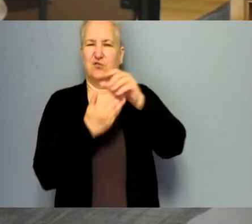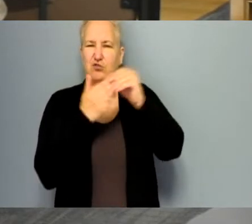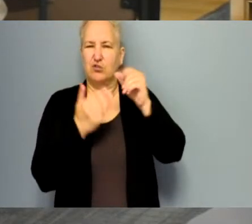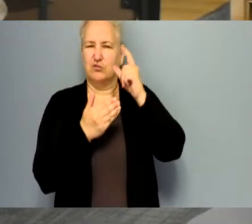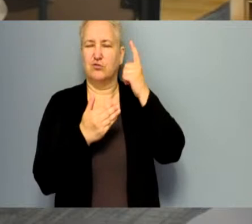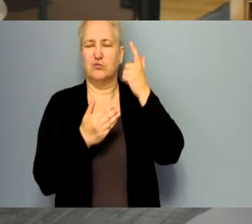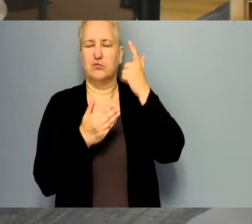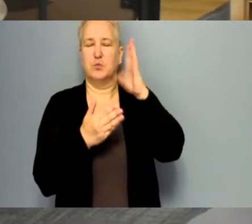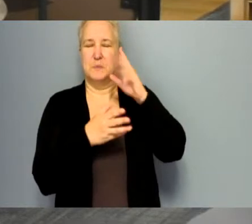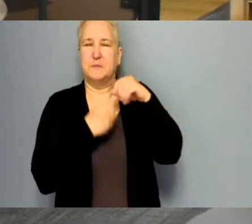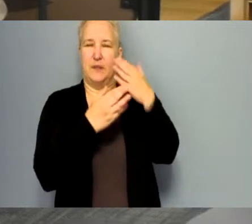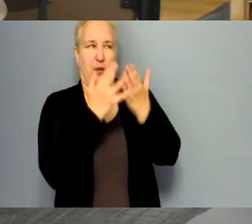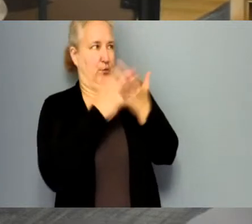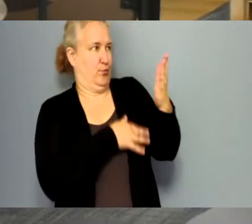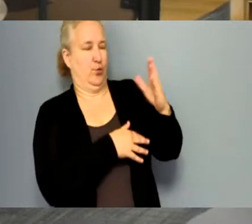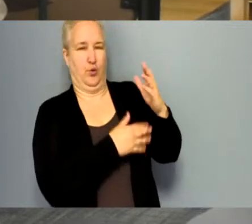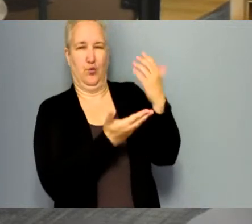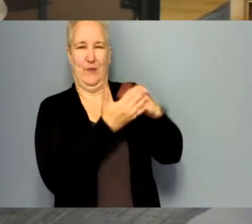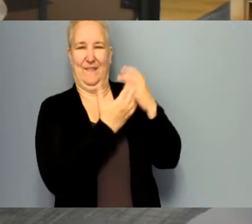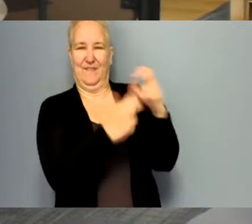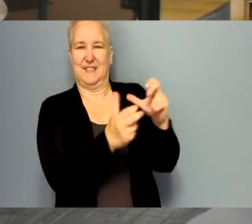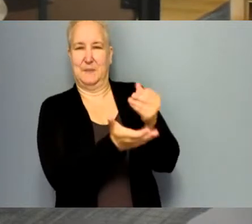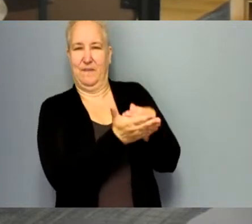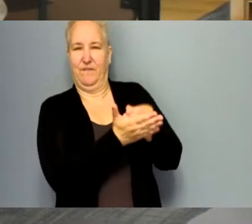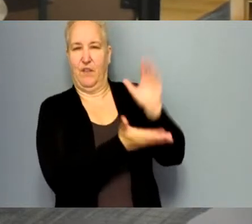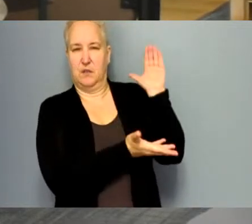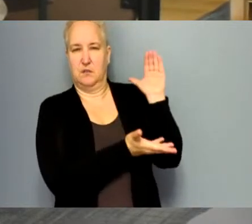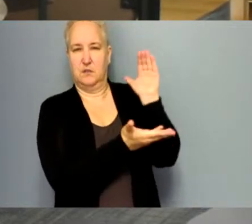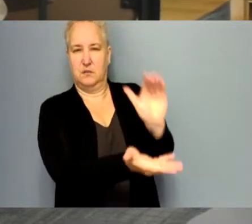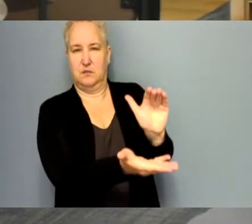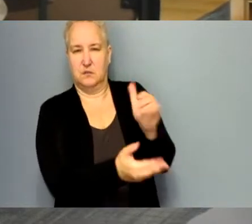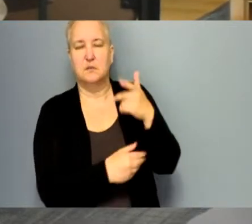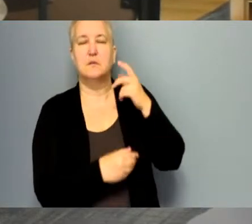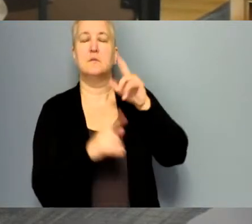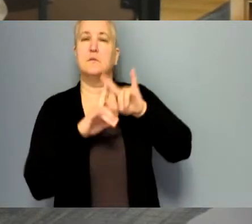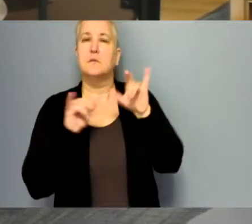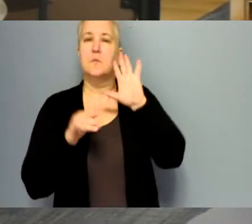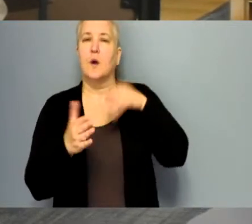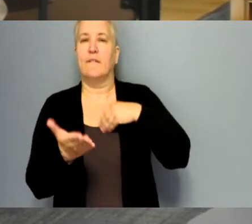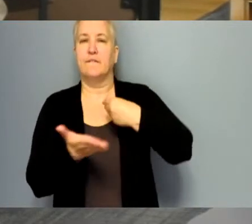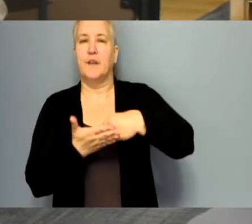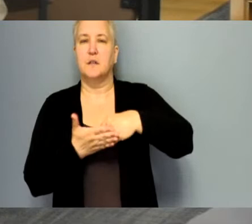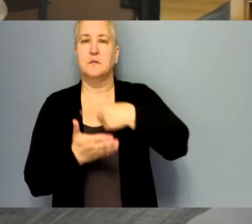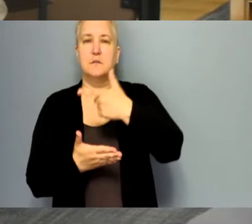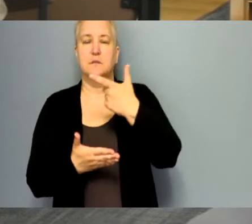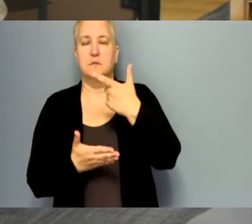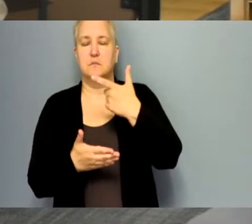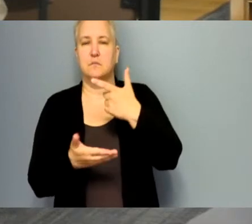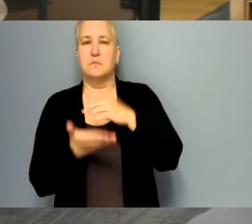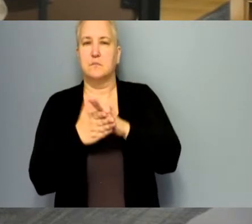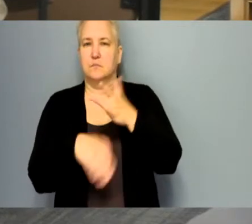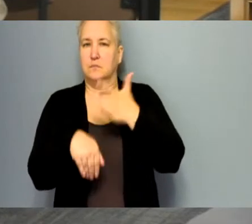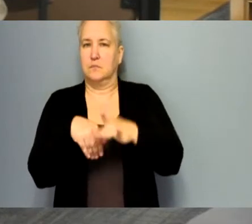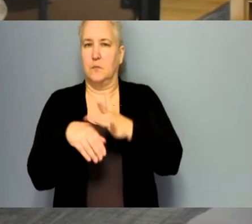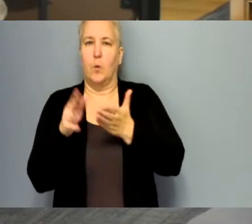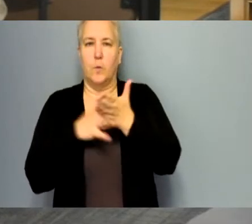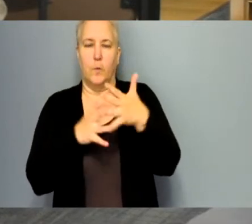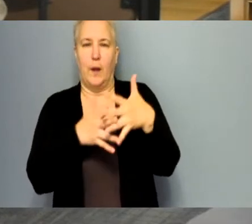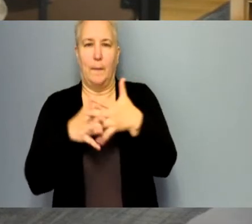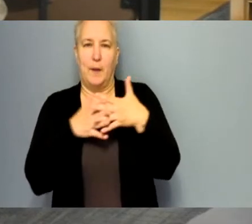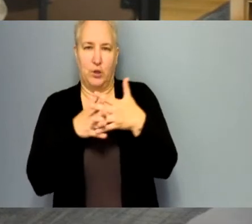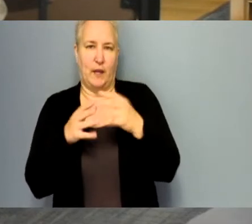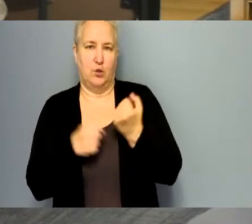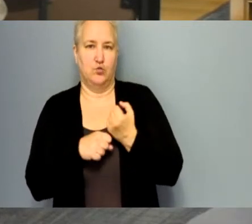provided by reinvestment funds. There will also be funds made available through the American